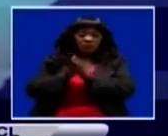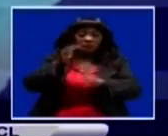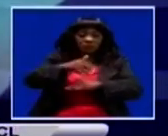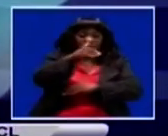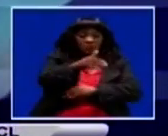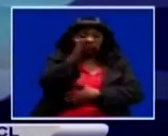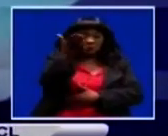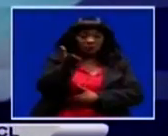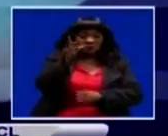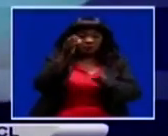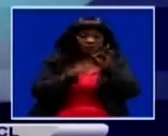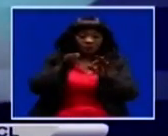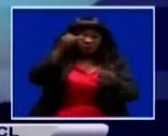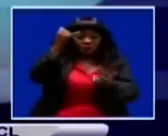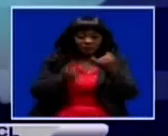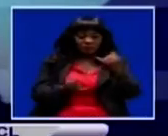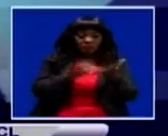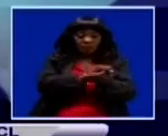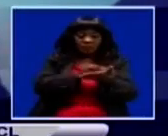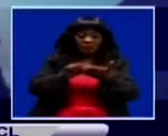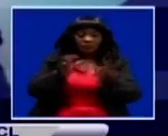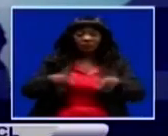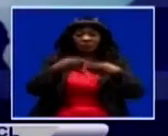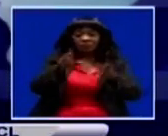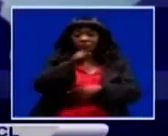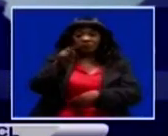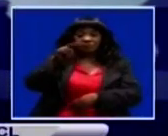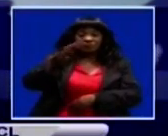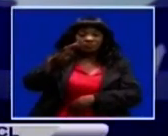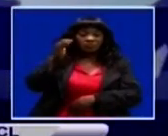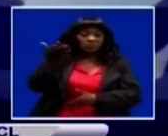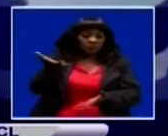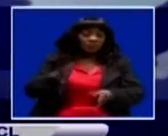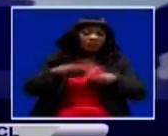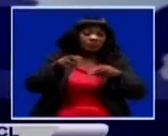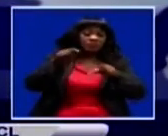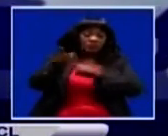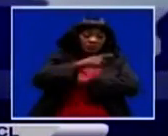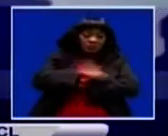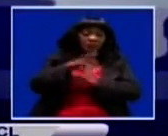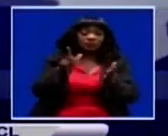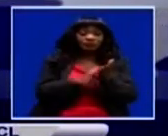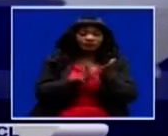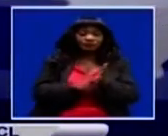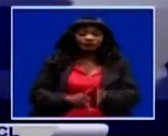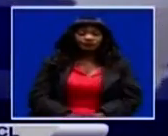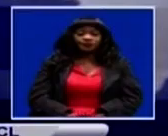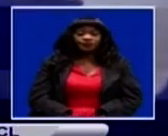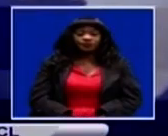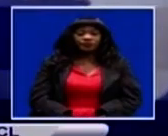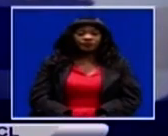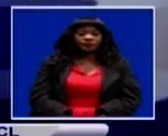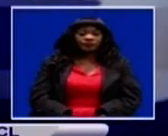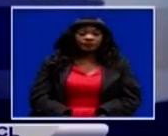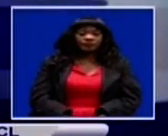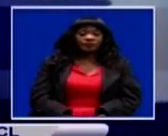Appeal. This is contained in a statement released to ZNBC News in Lusaka today. Works and Supply